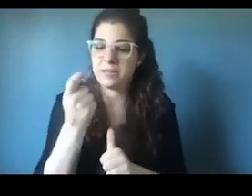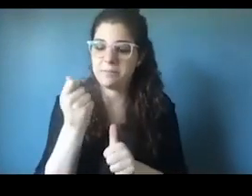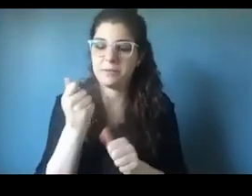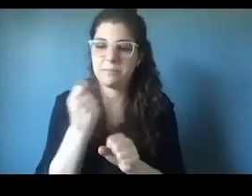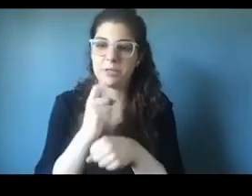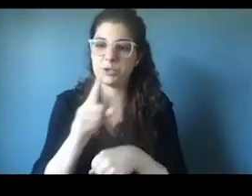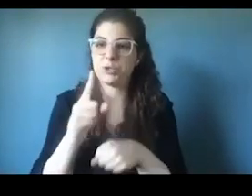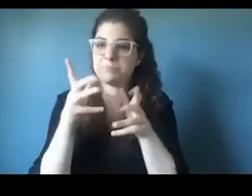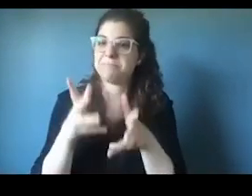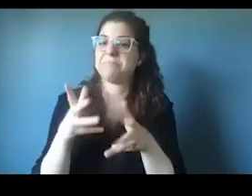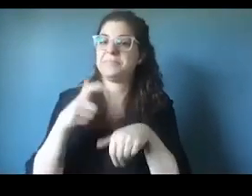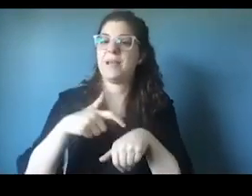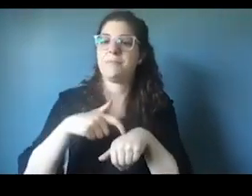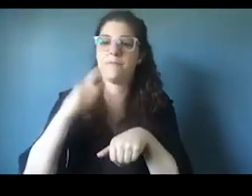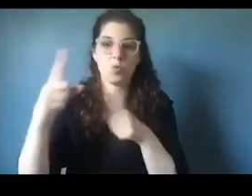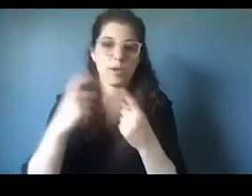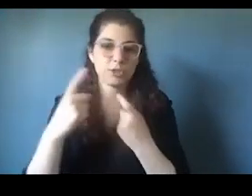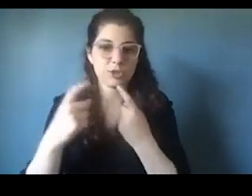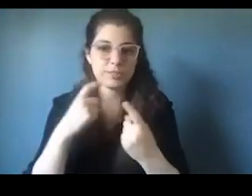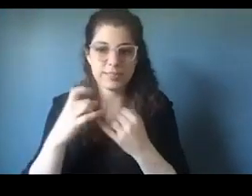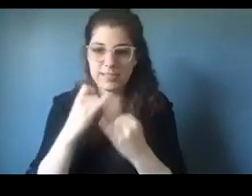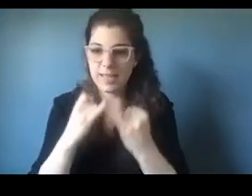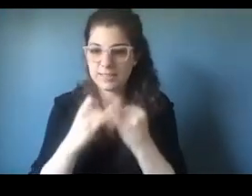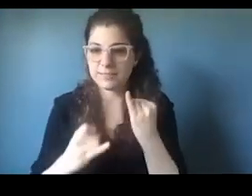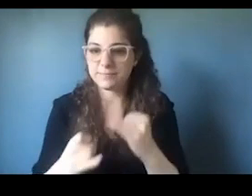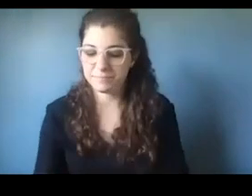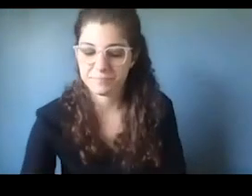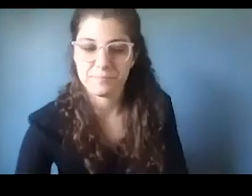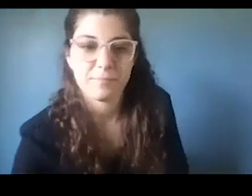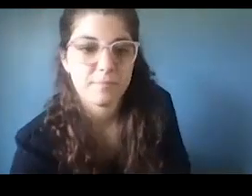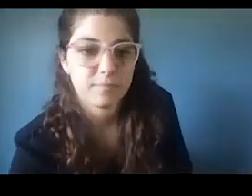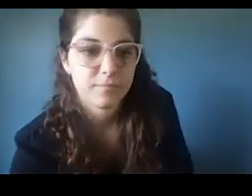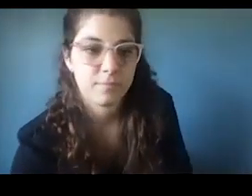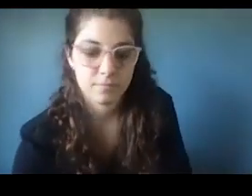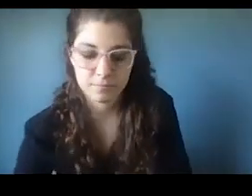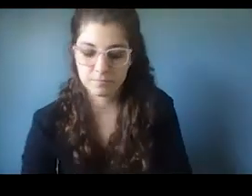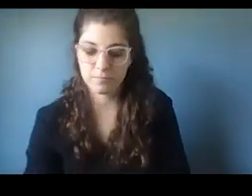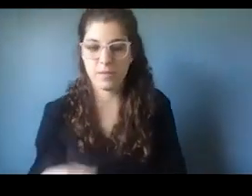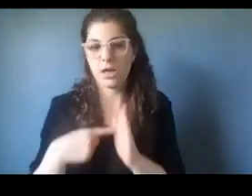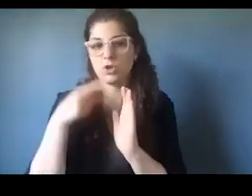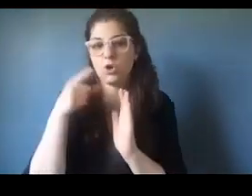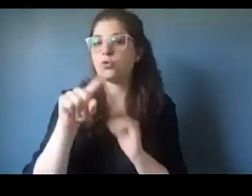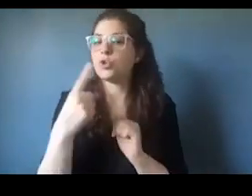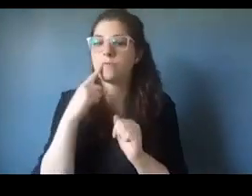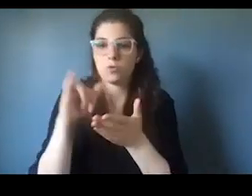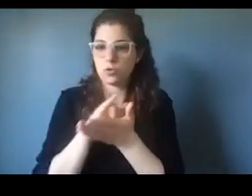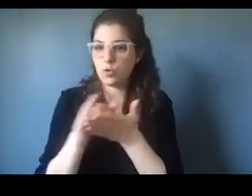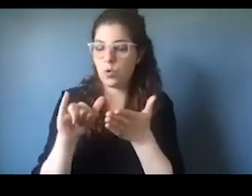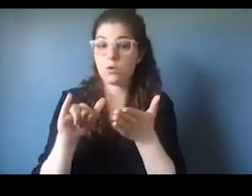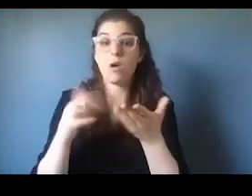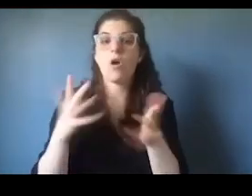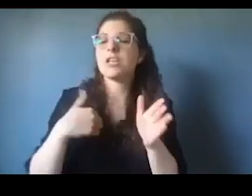sure I leave some time for questions at the end here. What I showed you was just for New York. There's been research that has